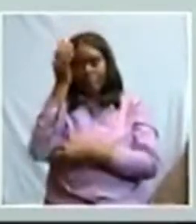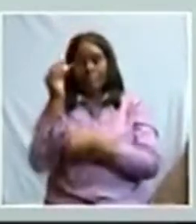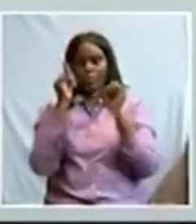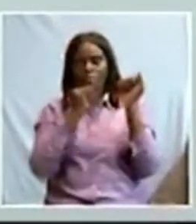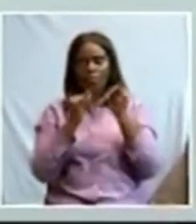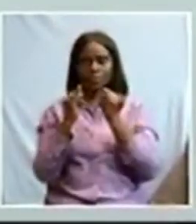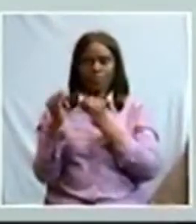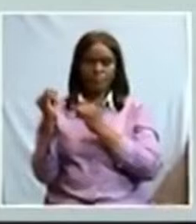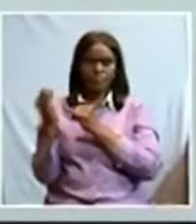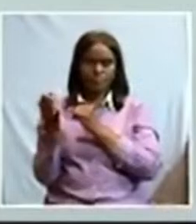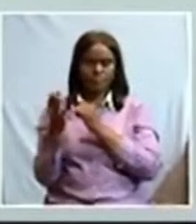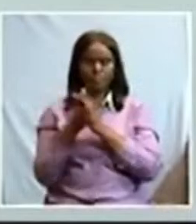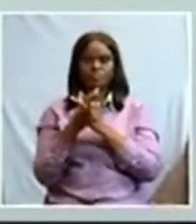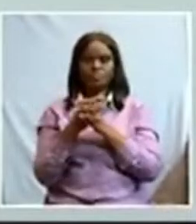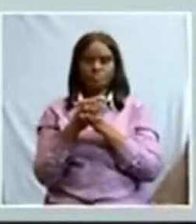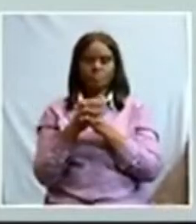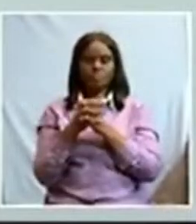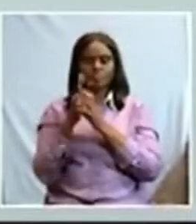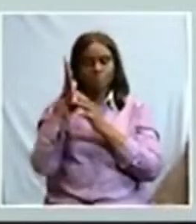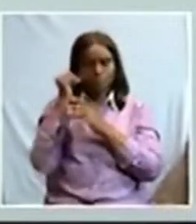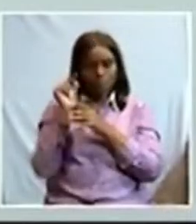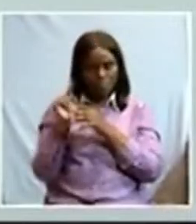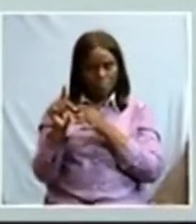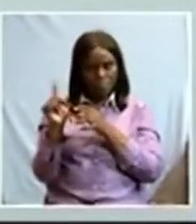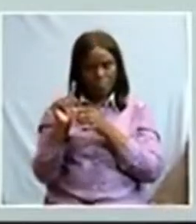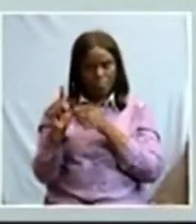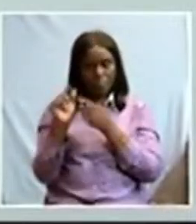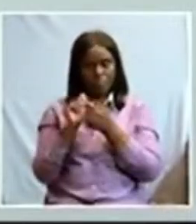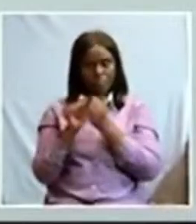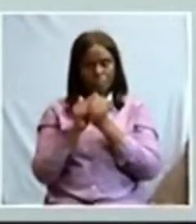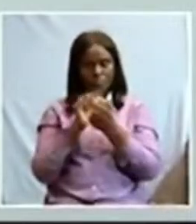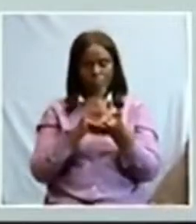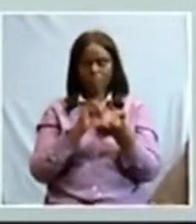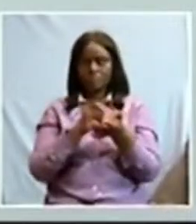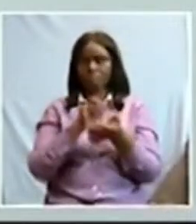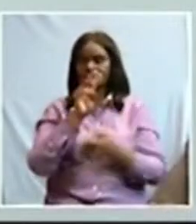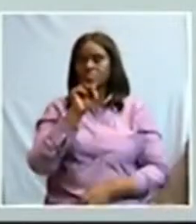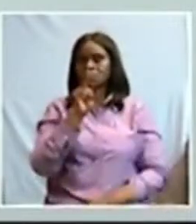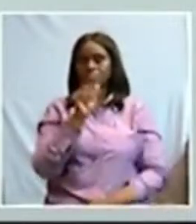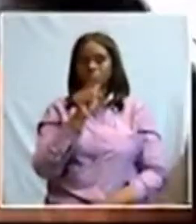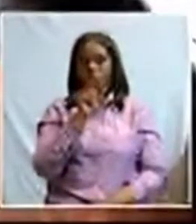implementation. That is where the problem is. Dr. Mwanza.